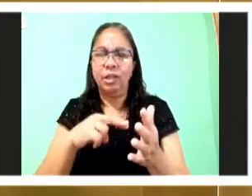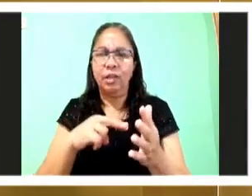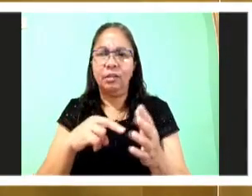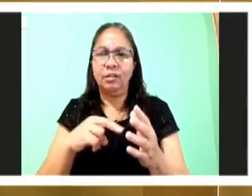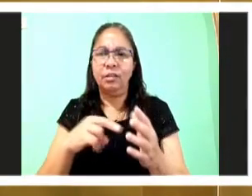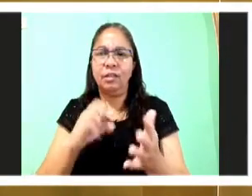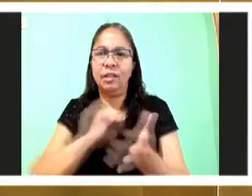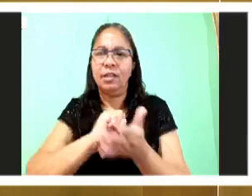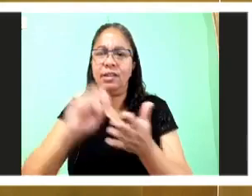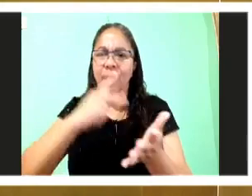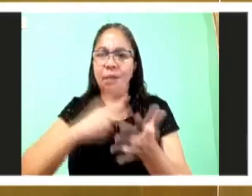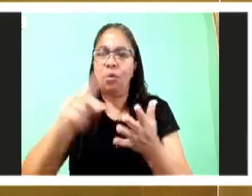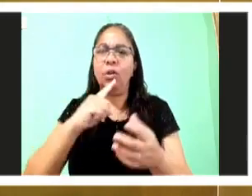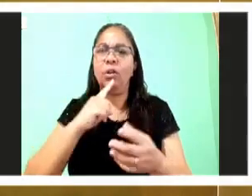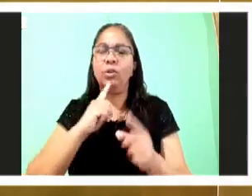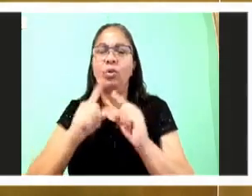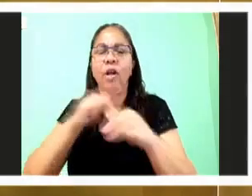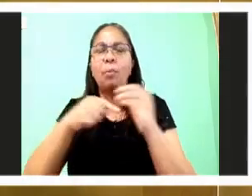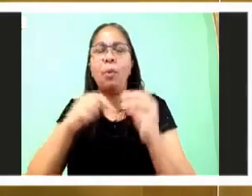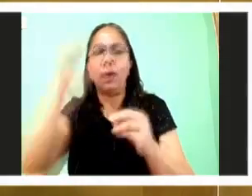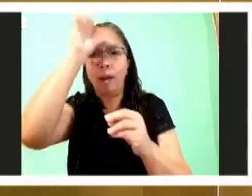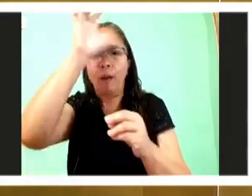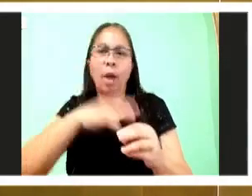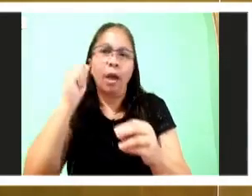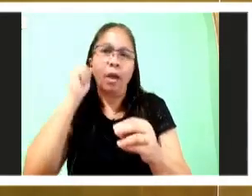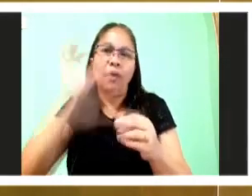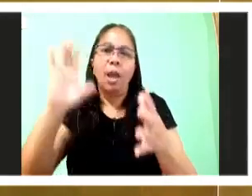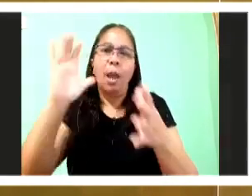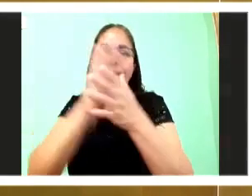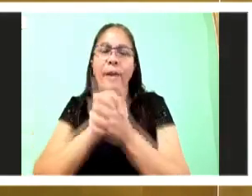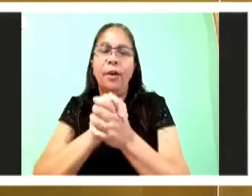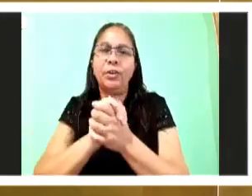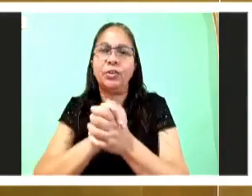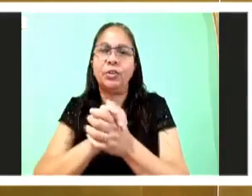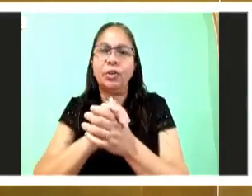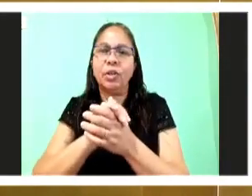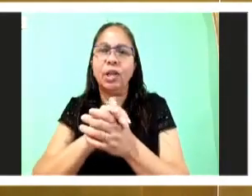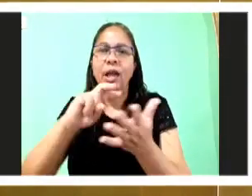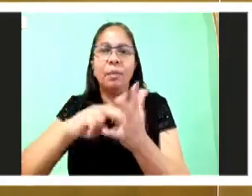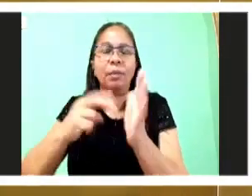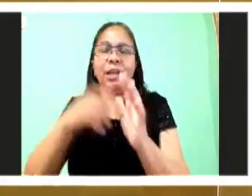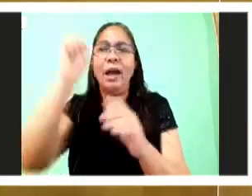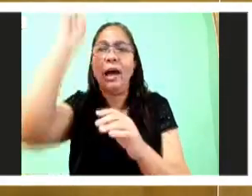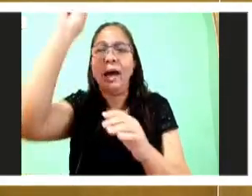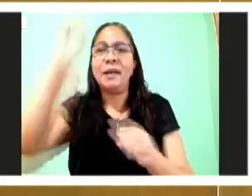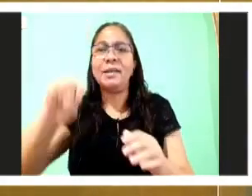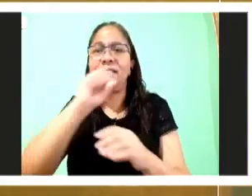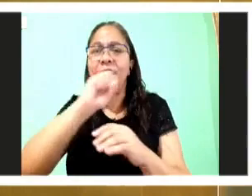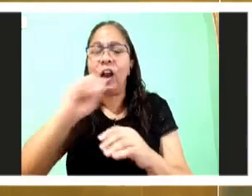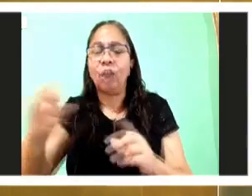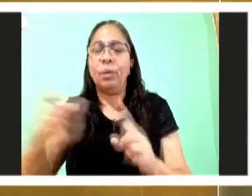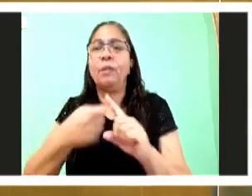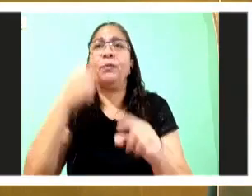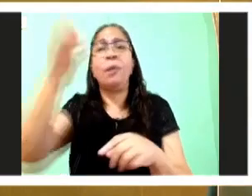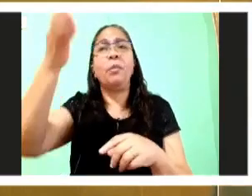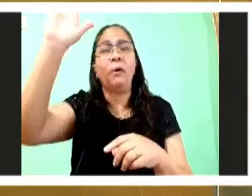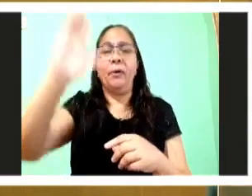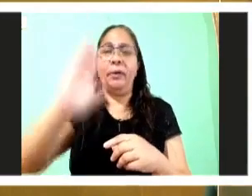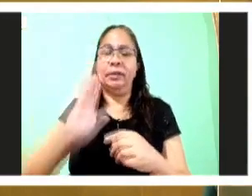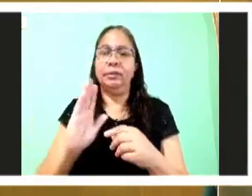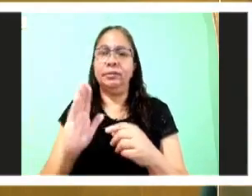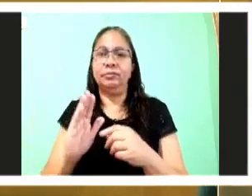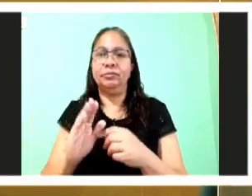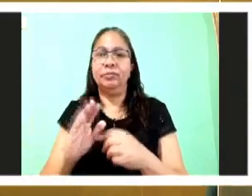relationship in marriage as being a sacrament of the God that we have not yet seen. A